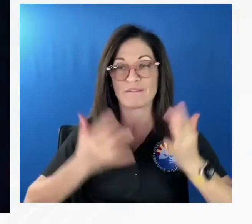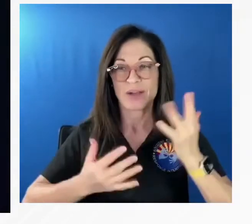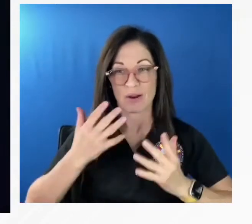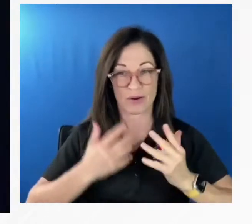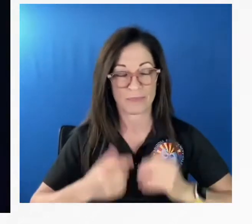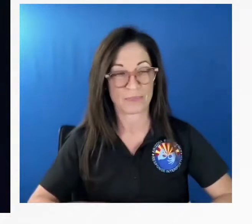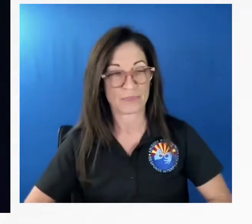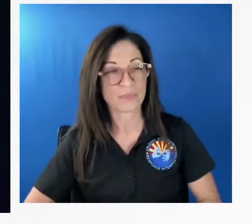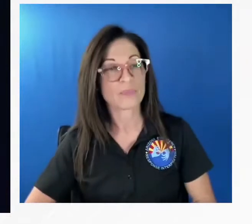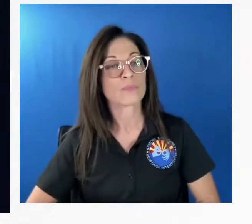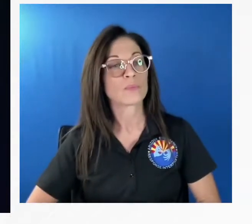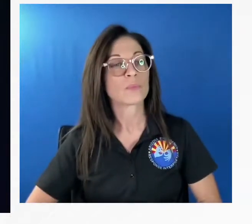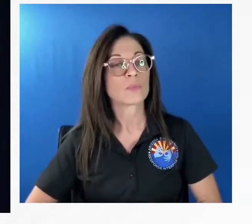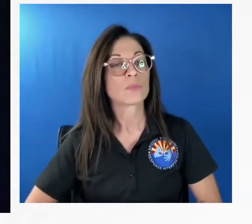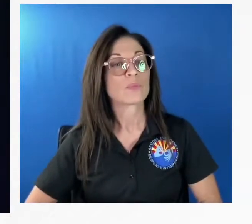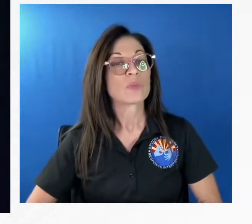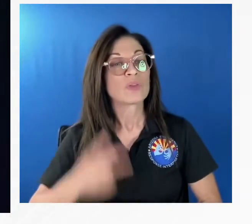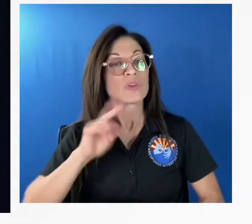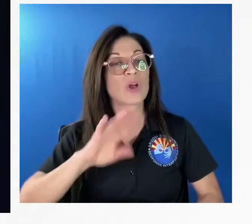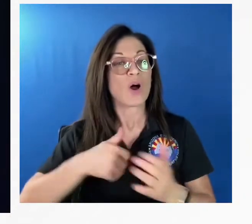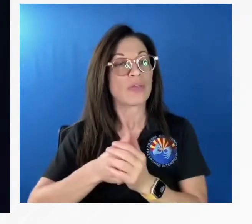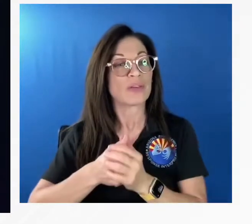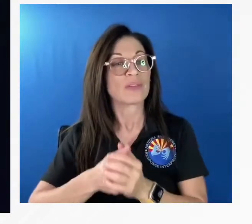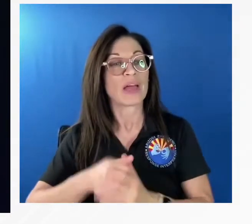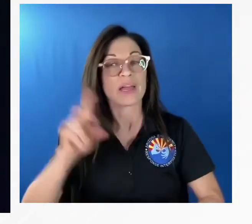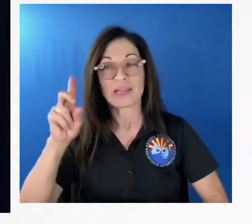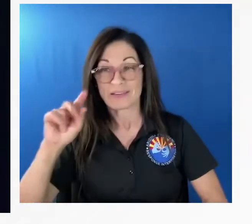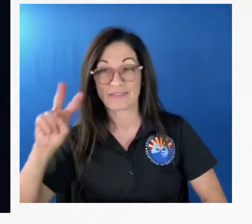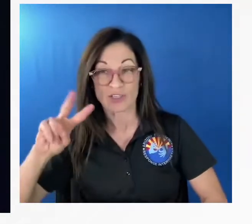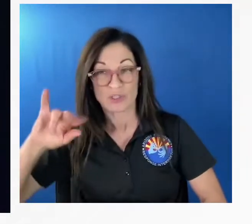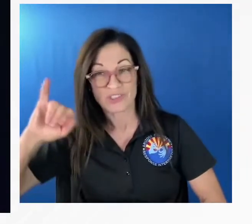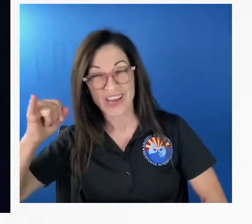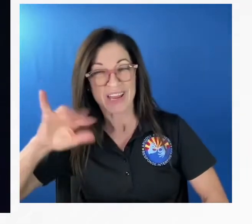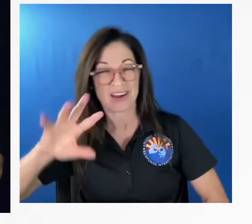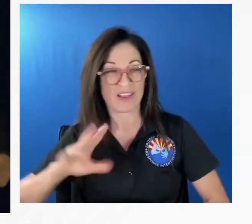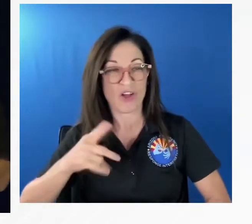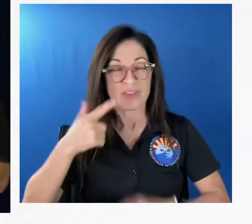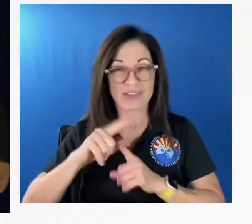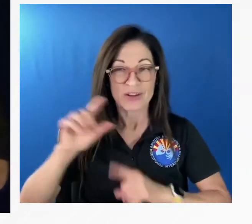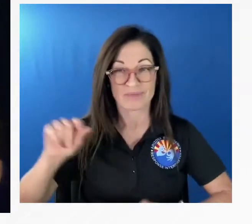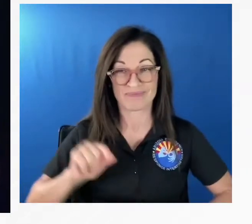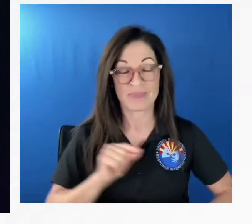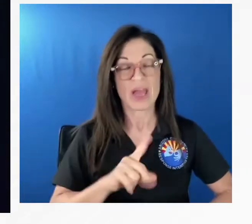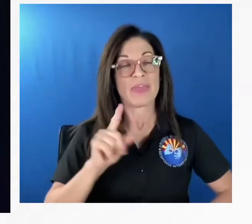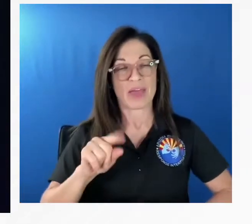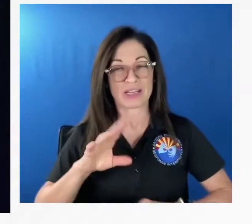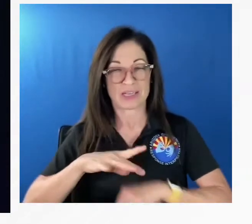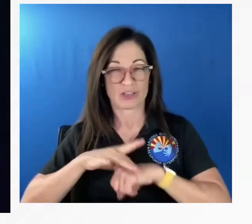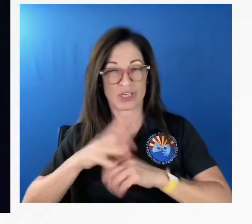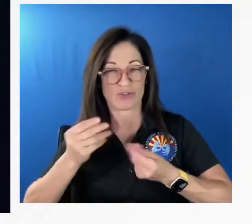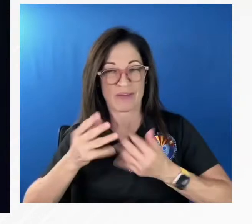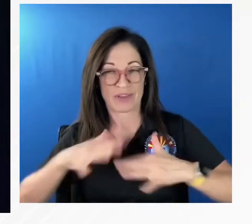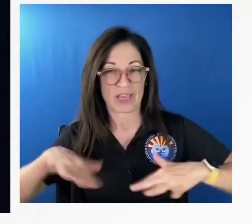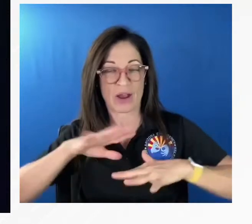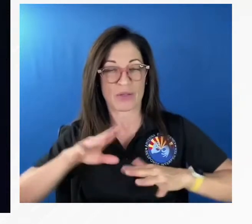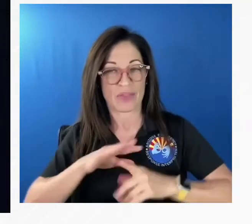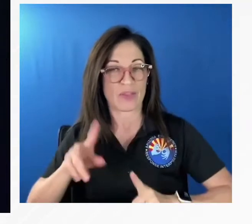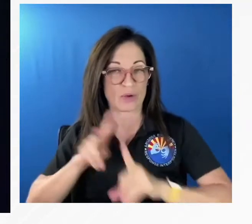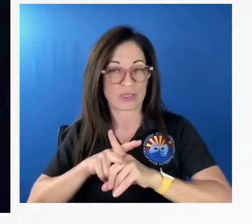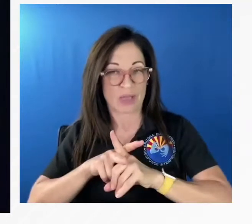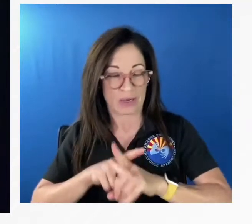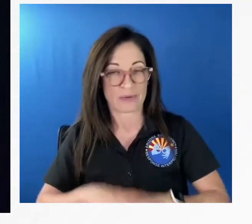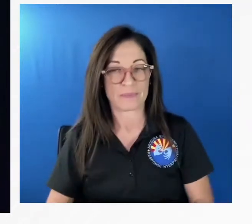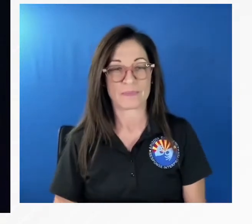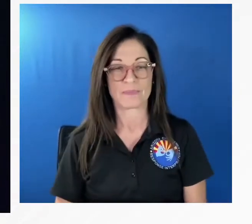All of the letters that you see moving around, that's a geographic area that they're assigned for fire suppression activities. Next slide.